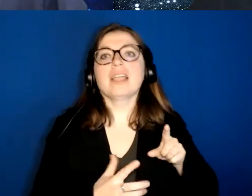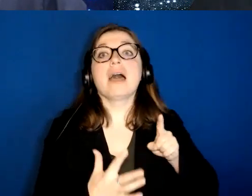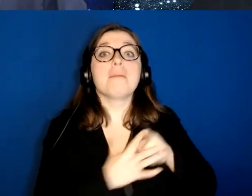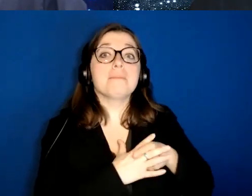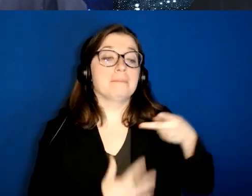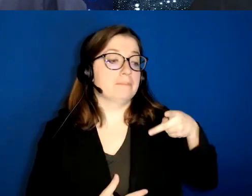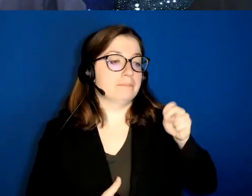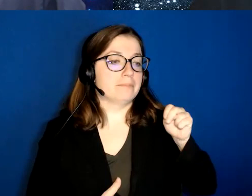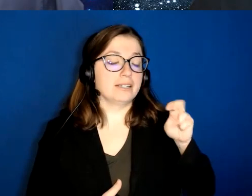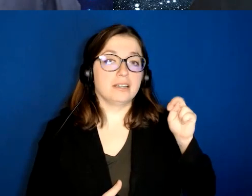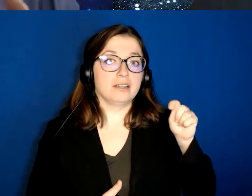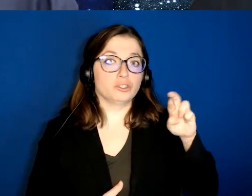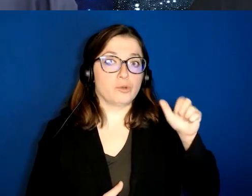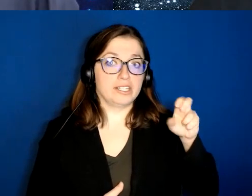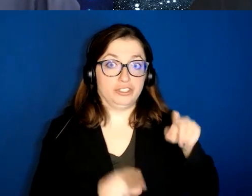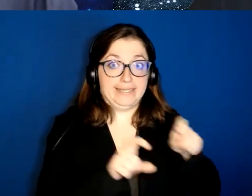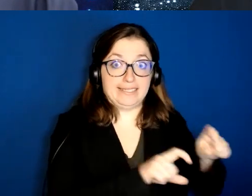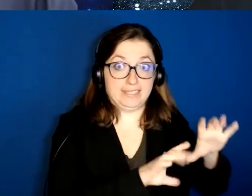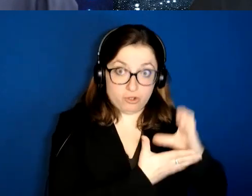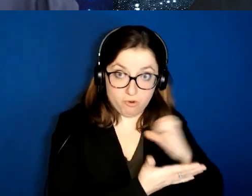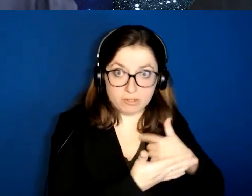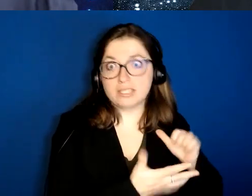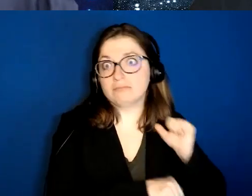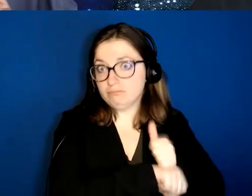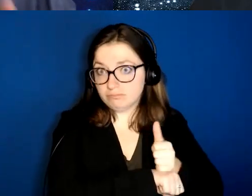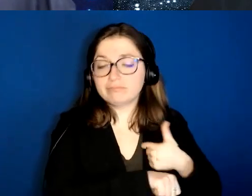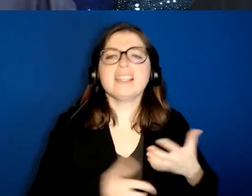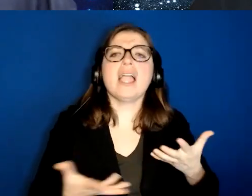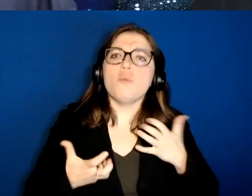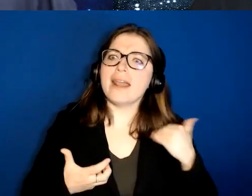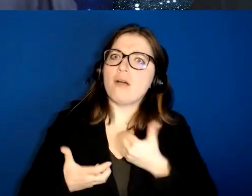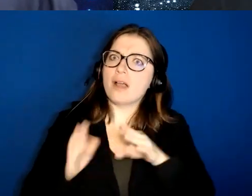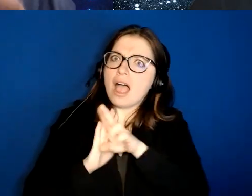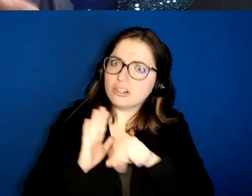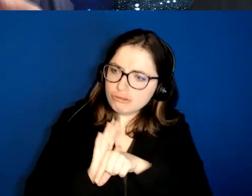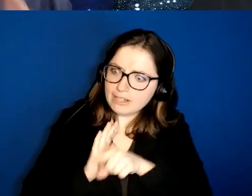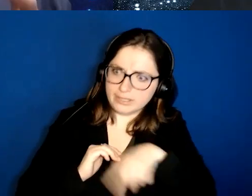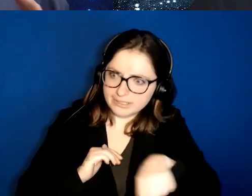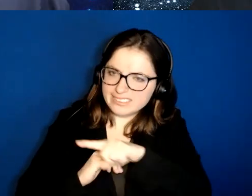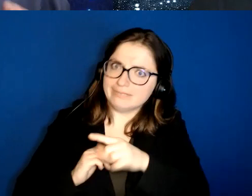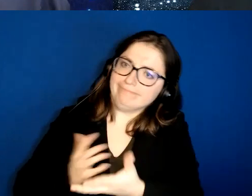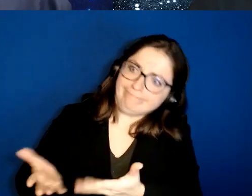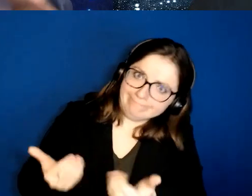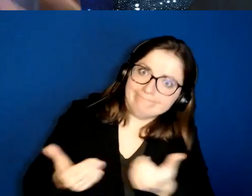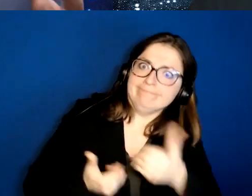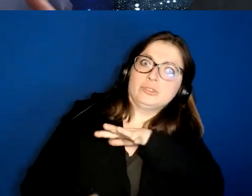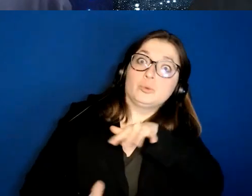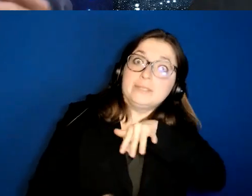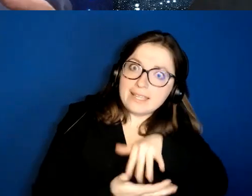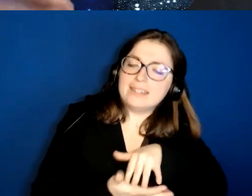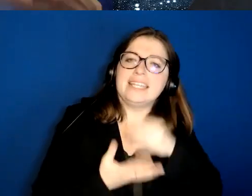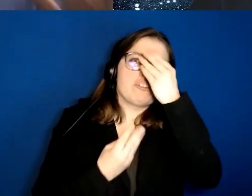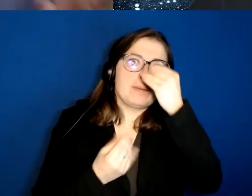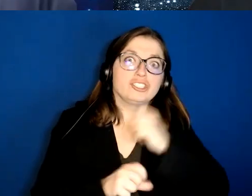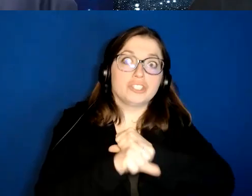malware reverse engineering course. And I wanted to get our undergraduates interested in studying InfoSec so they might actually go on to be graduate students and